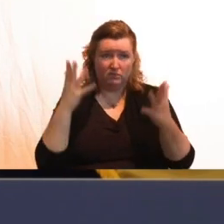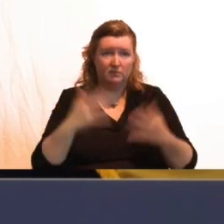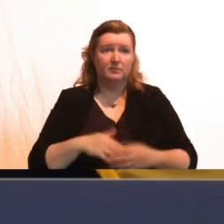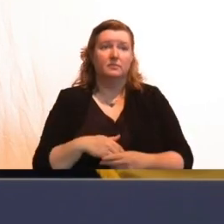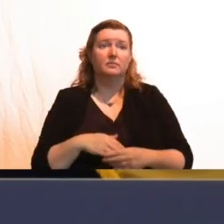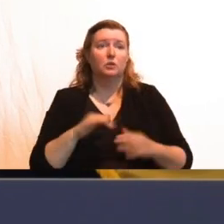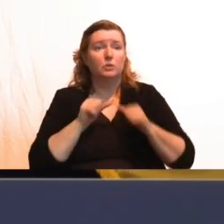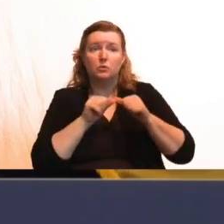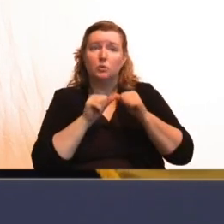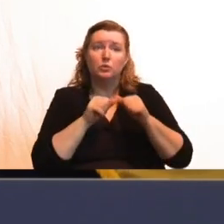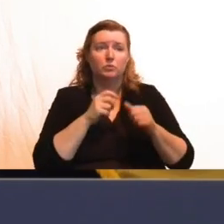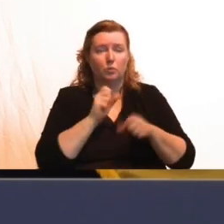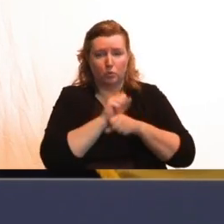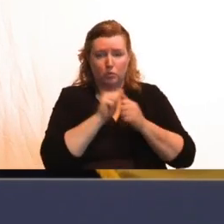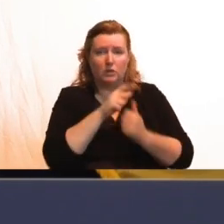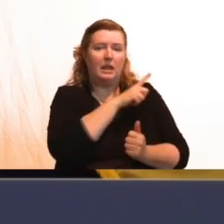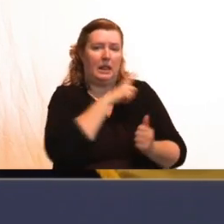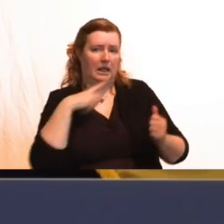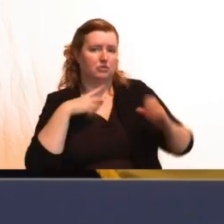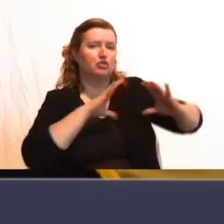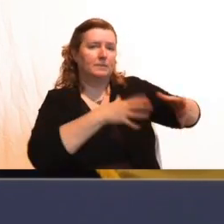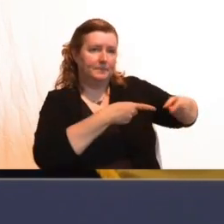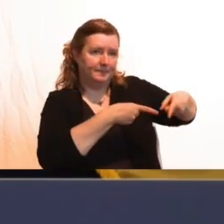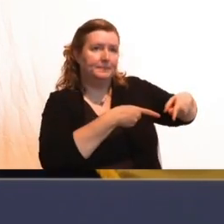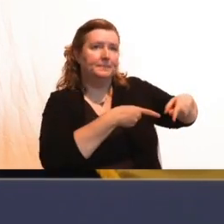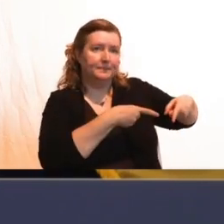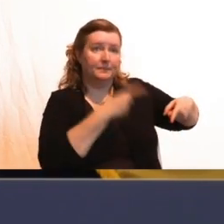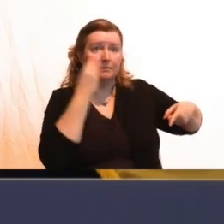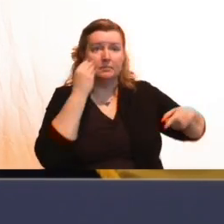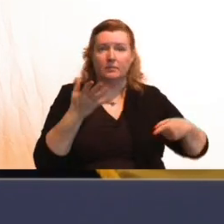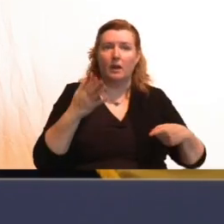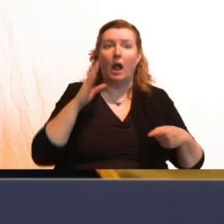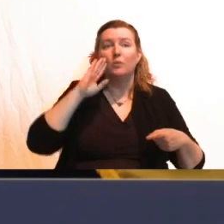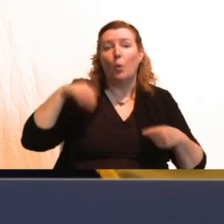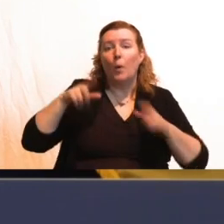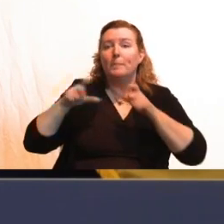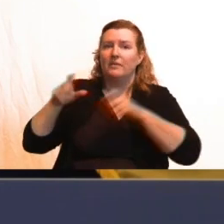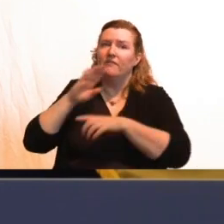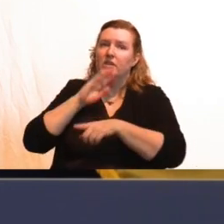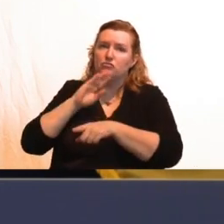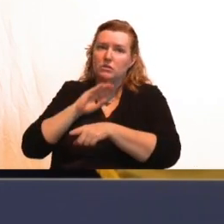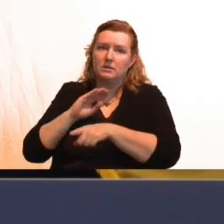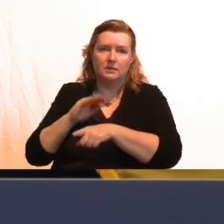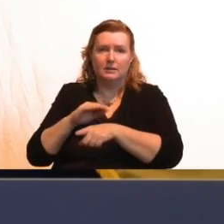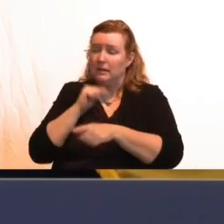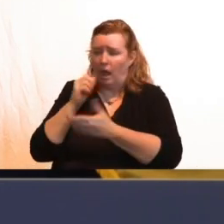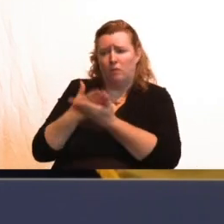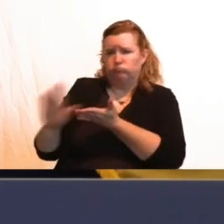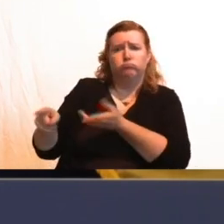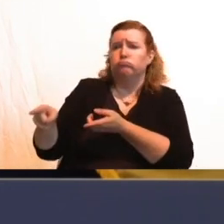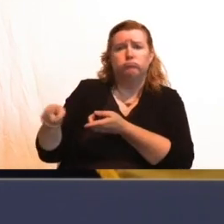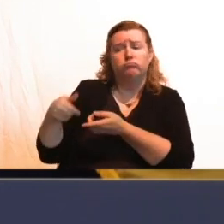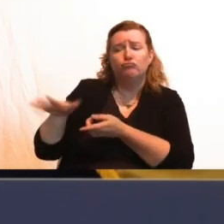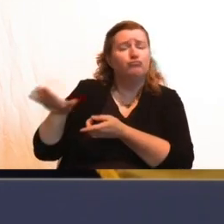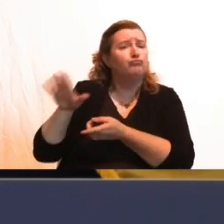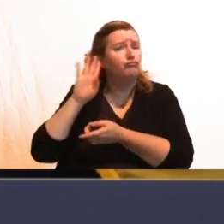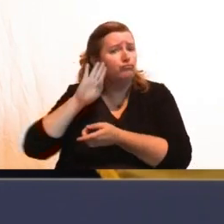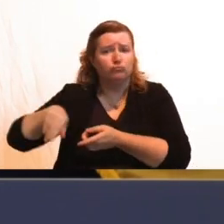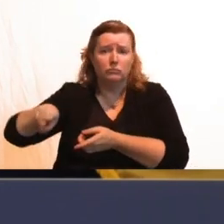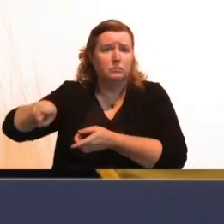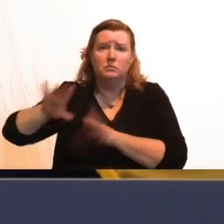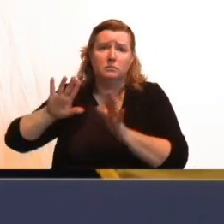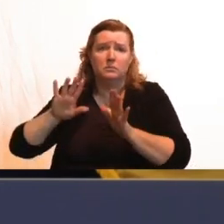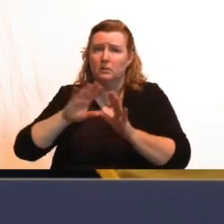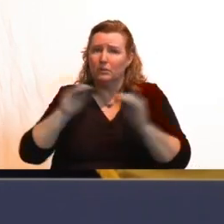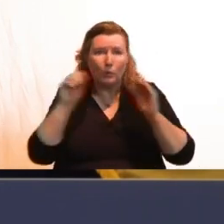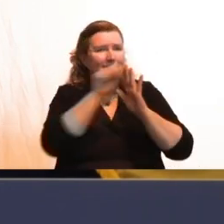resolved. There's no state that's batted at a higher batting average or done this more efficiently than New Jersey. I know